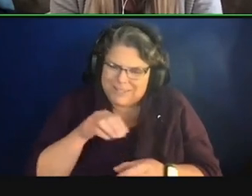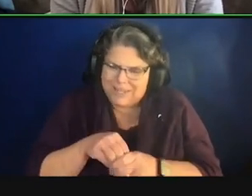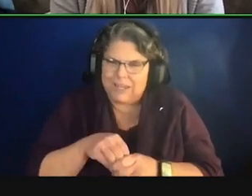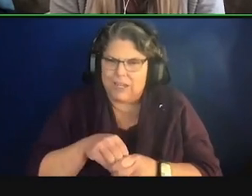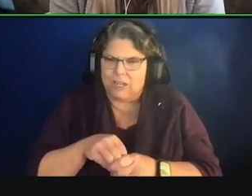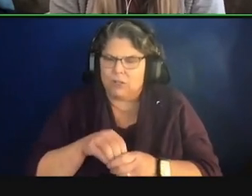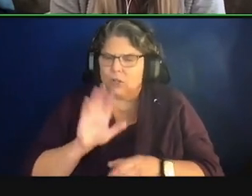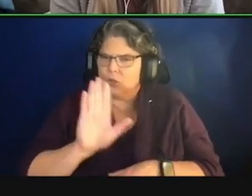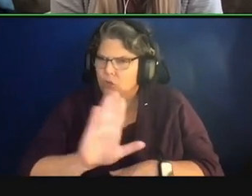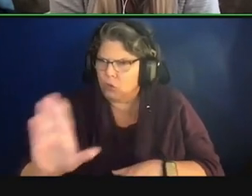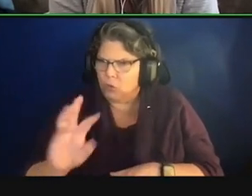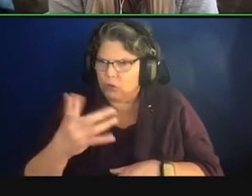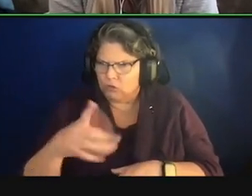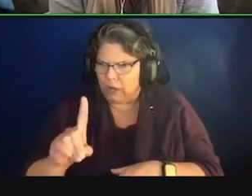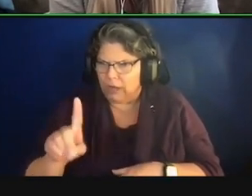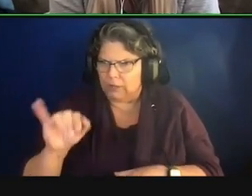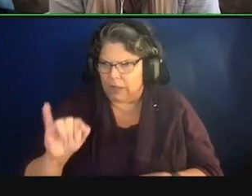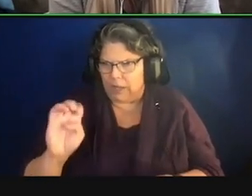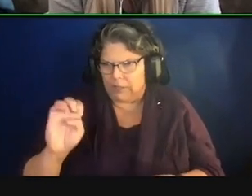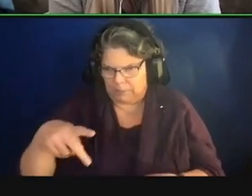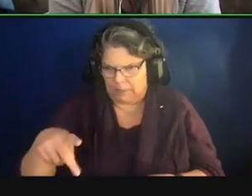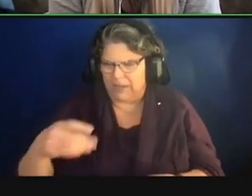that IEP.